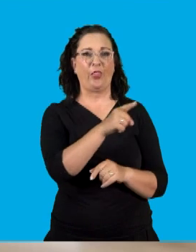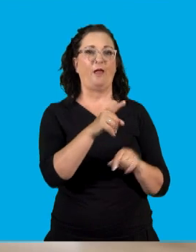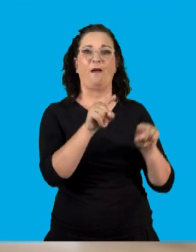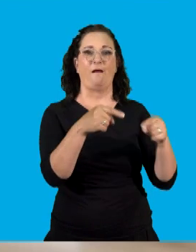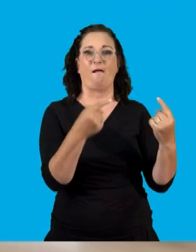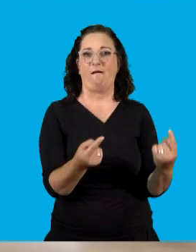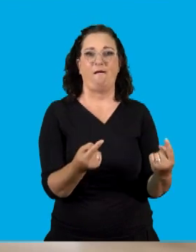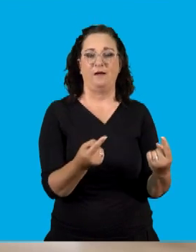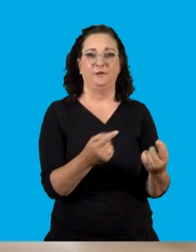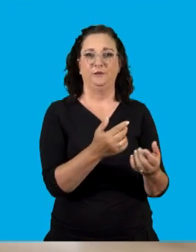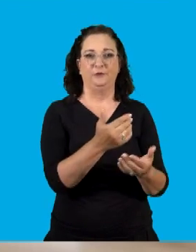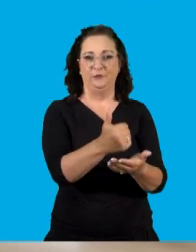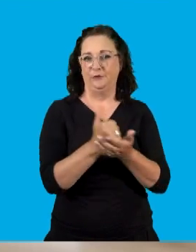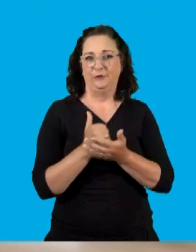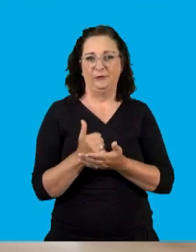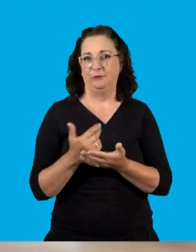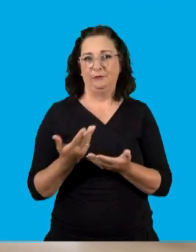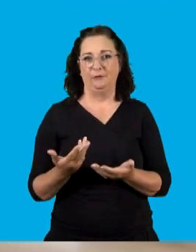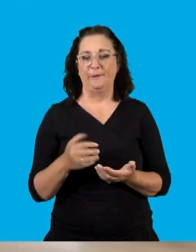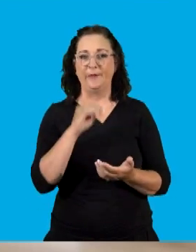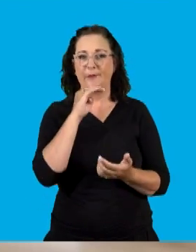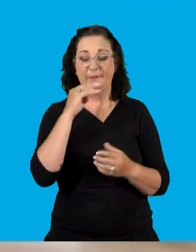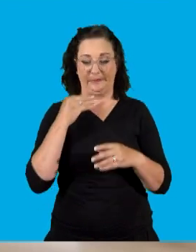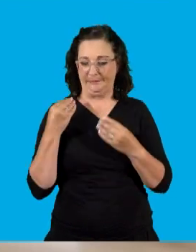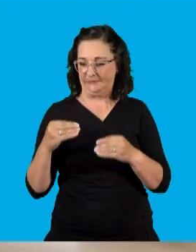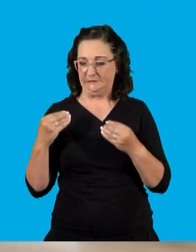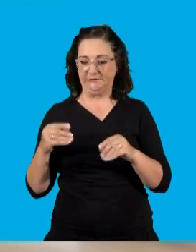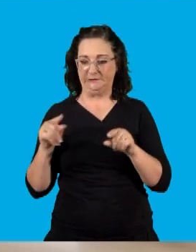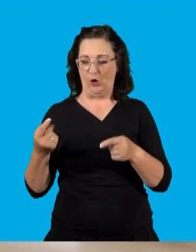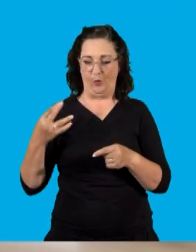it simply means that the businesses cannot be able to